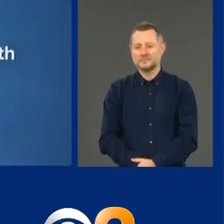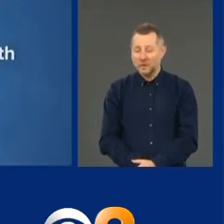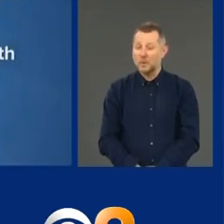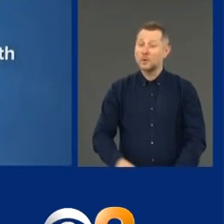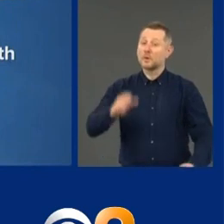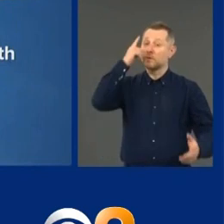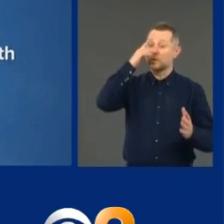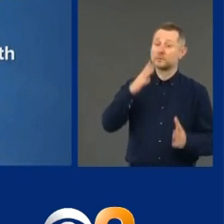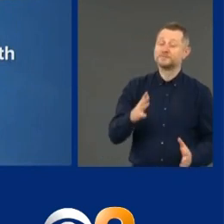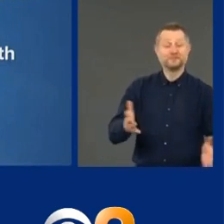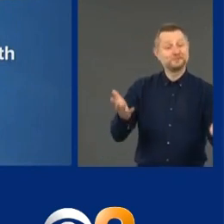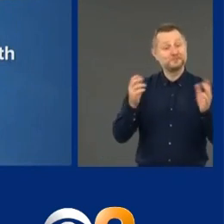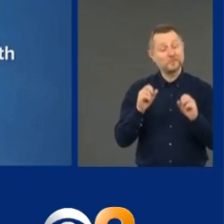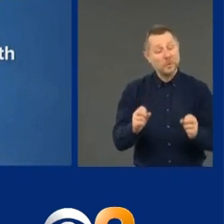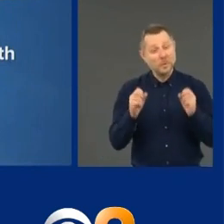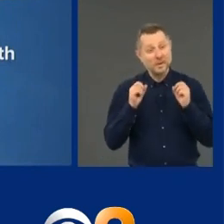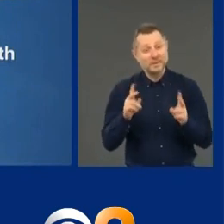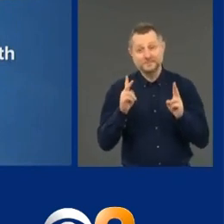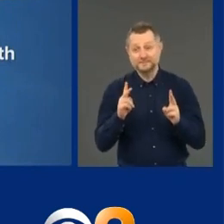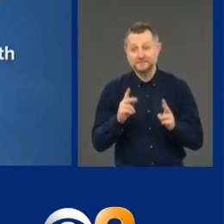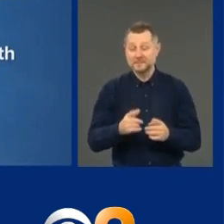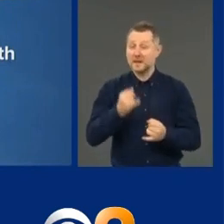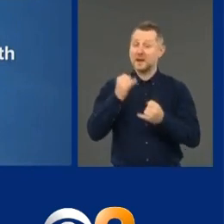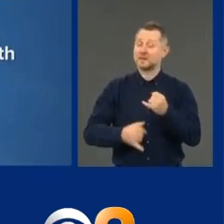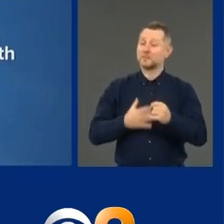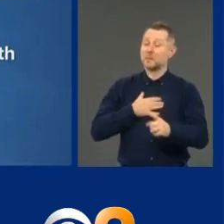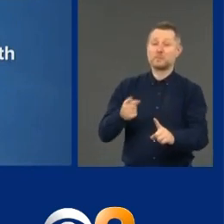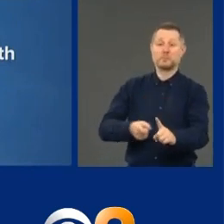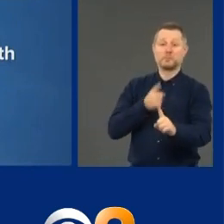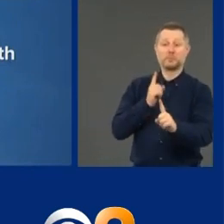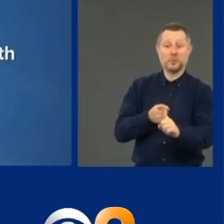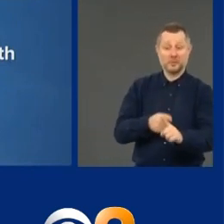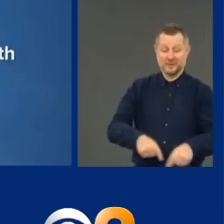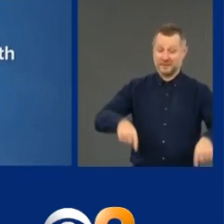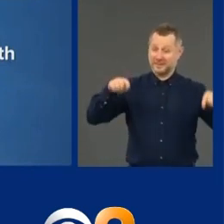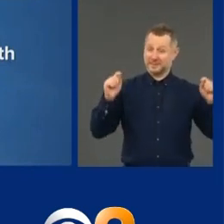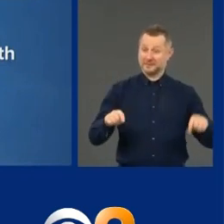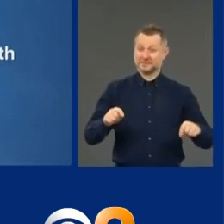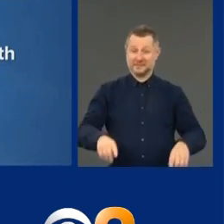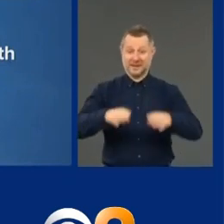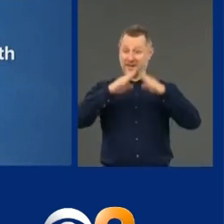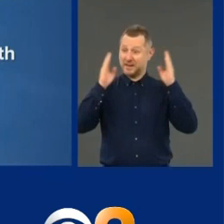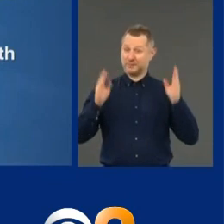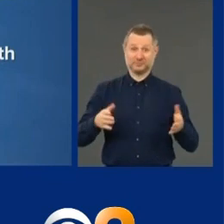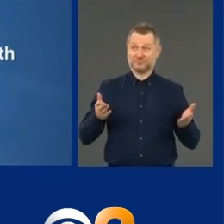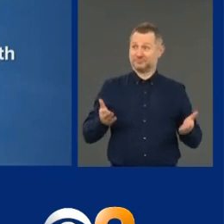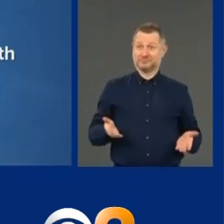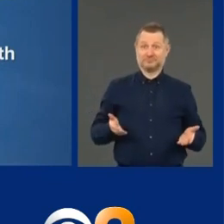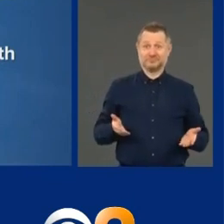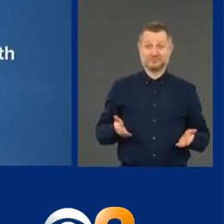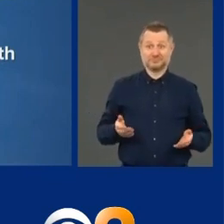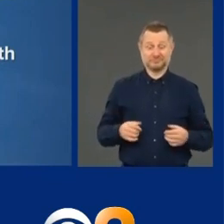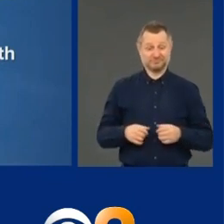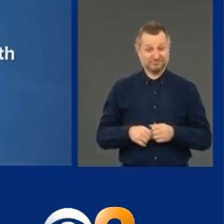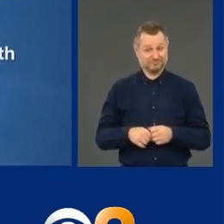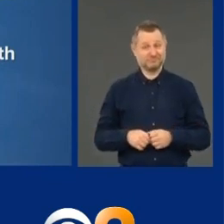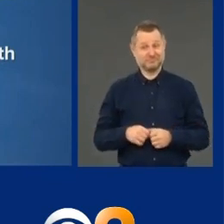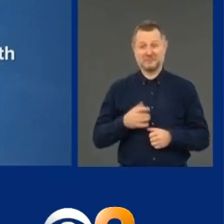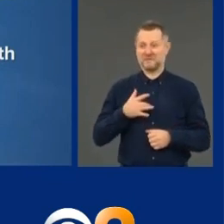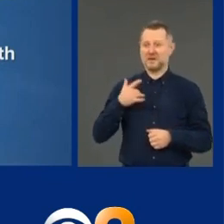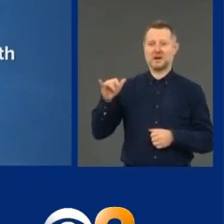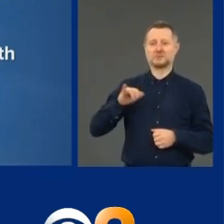Okay, last point in this house, staying here, and as I said, it really feels like a